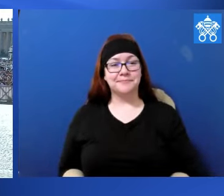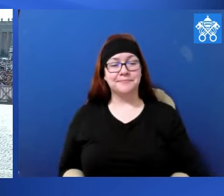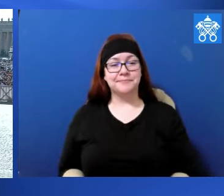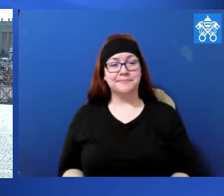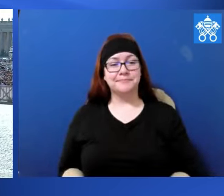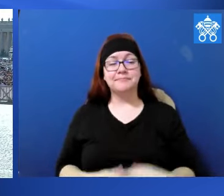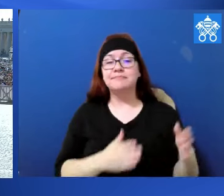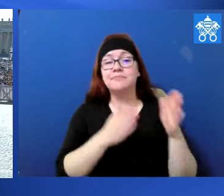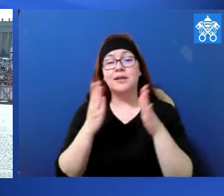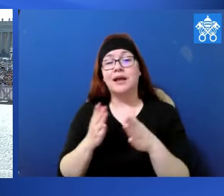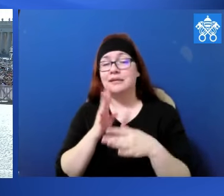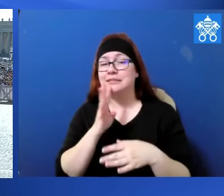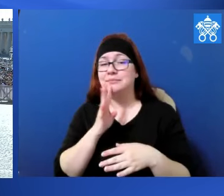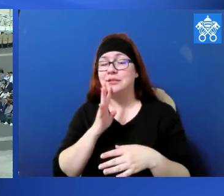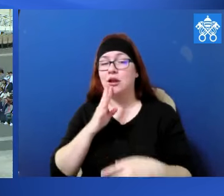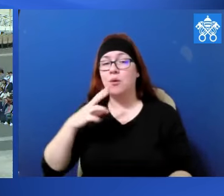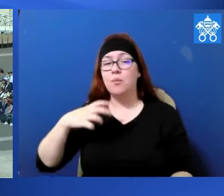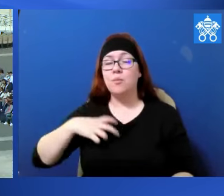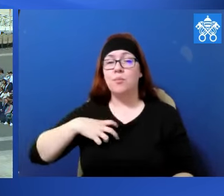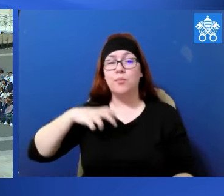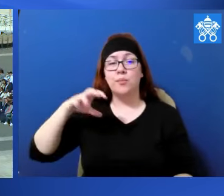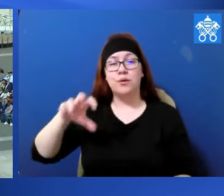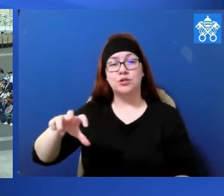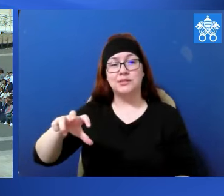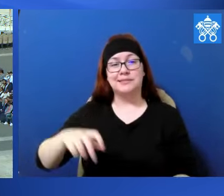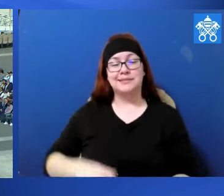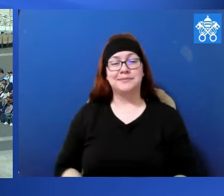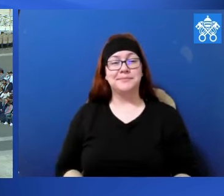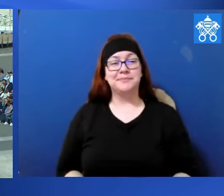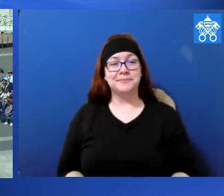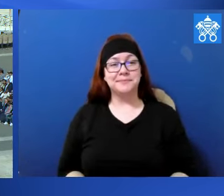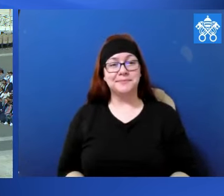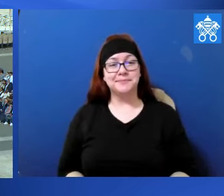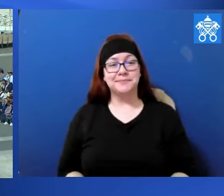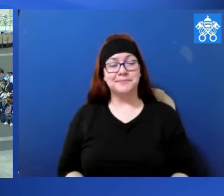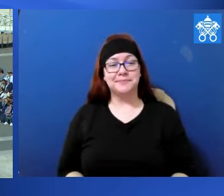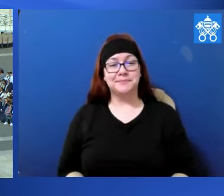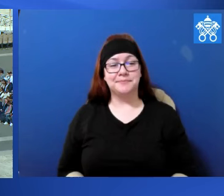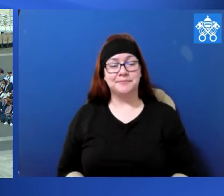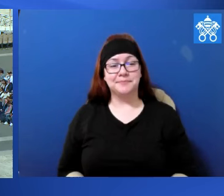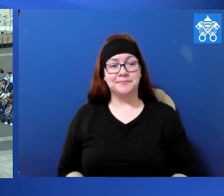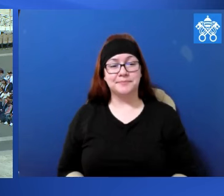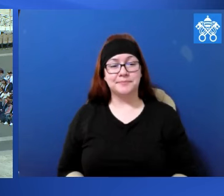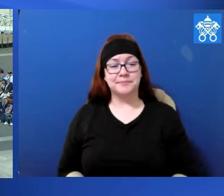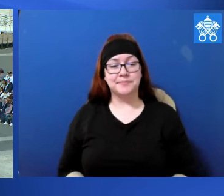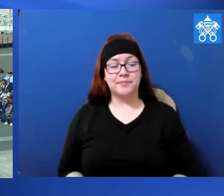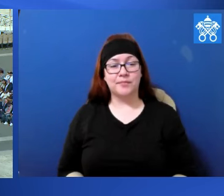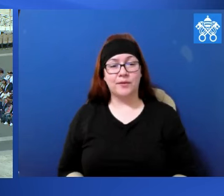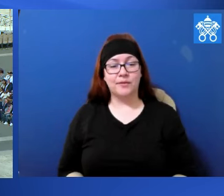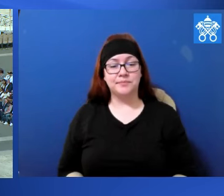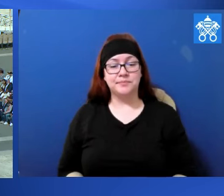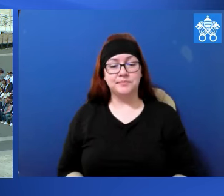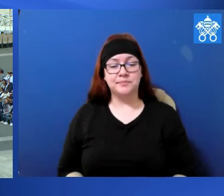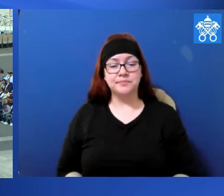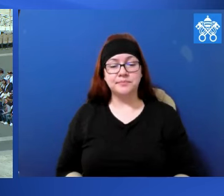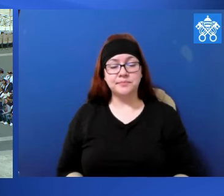Santo Padre, os fiéis de língua portuguesa desejam testemunhar-lhe filial afeto